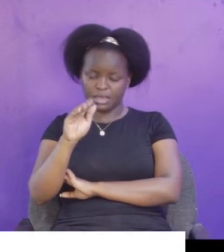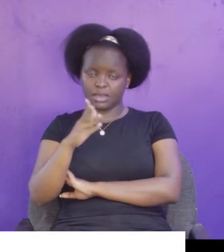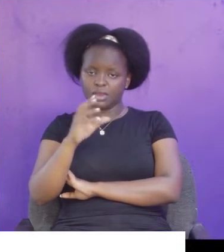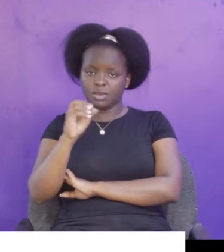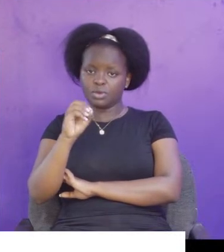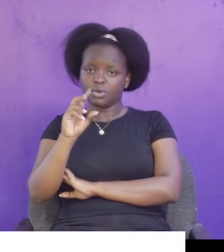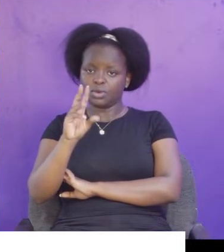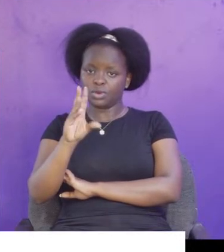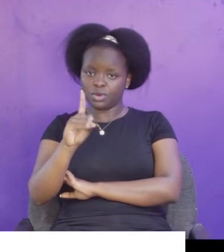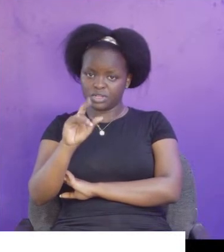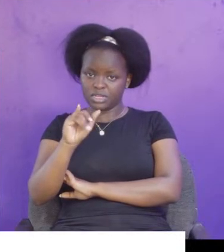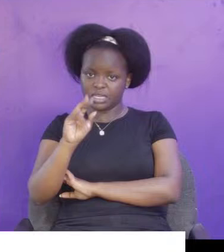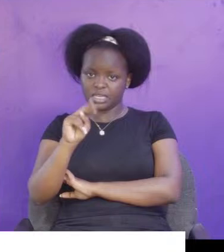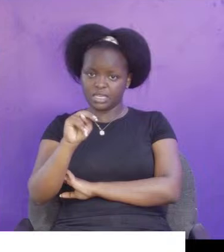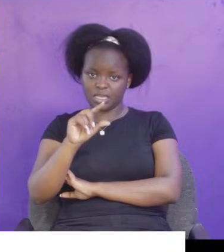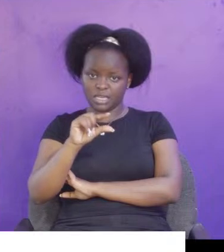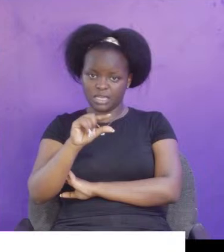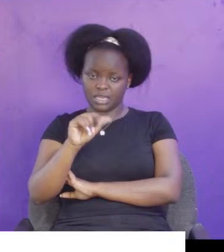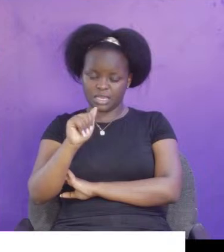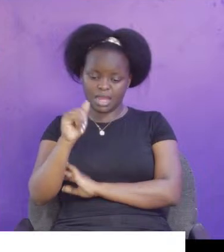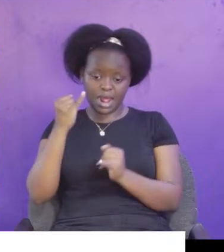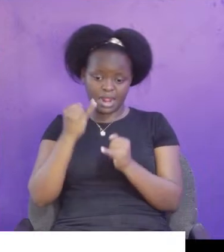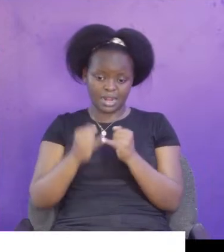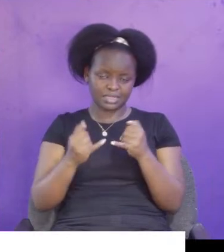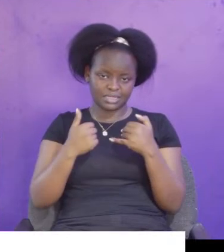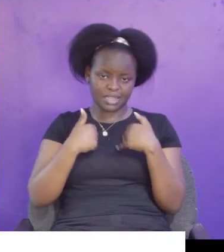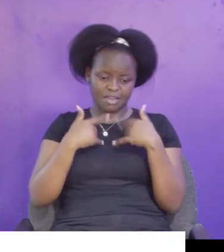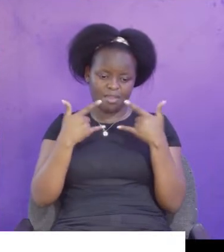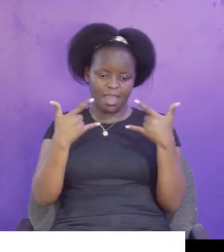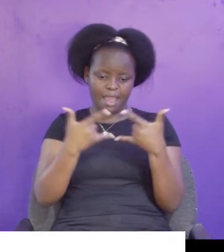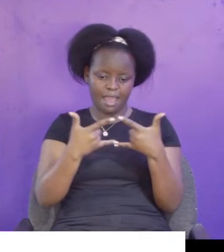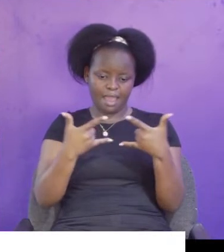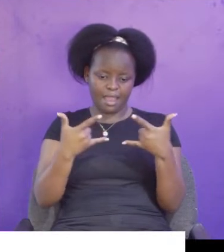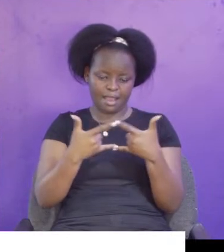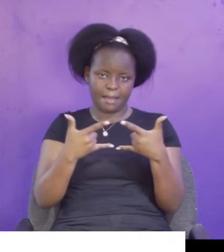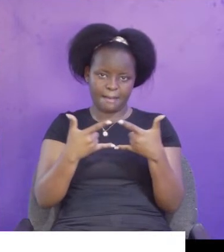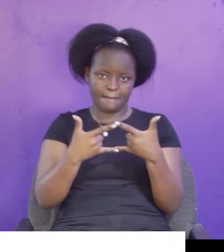Last, there was a big gap, and I'll explain to you.